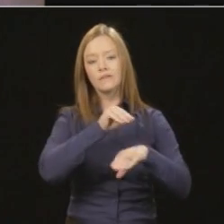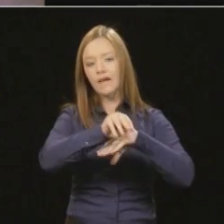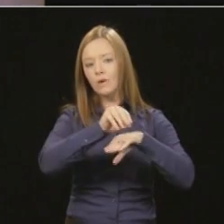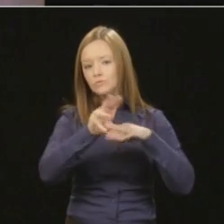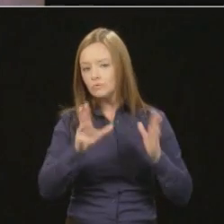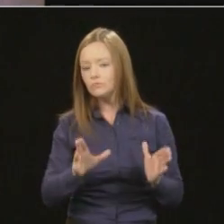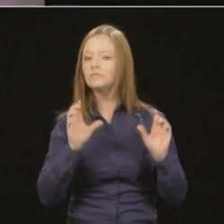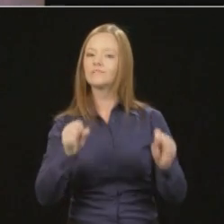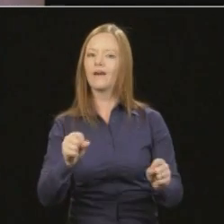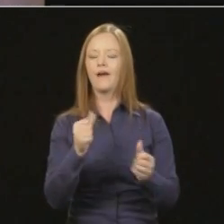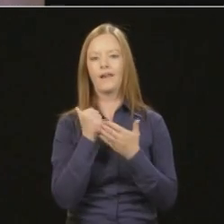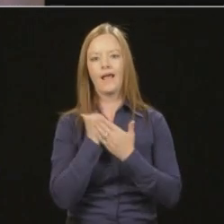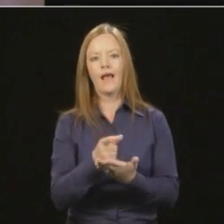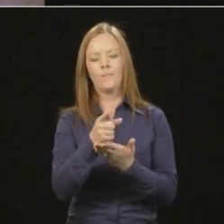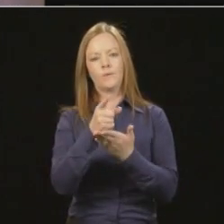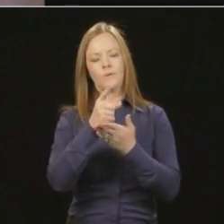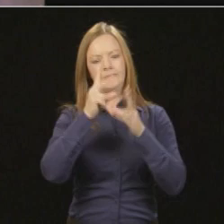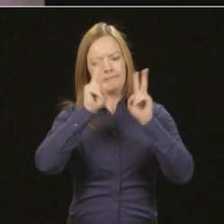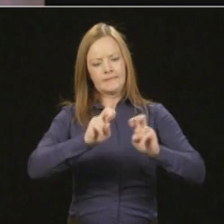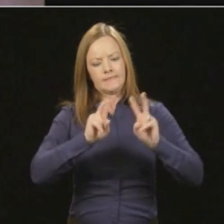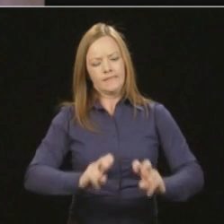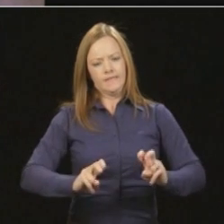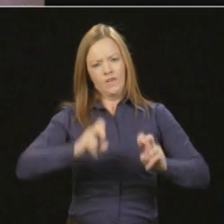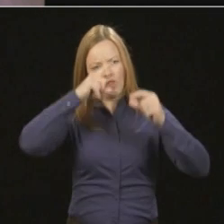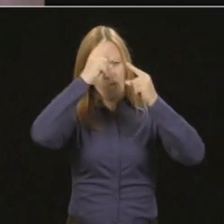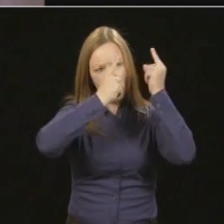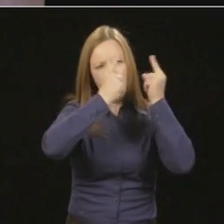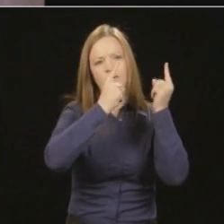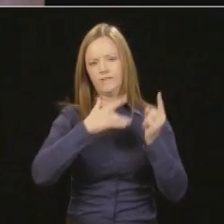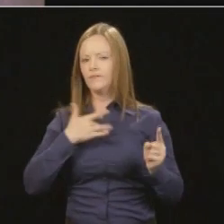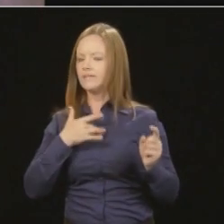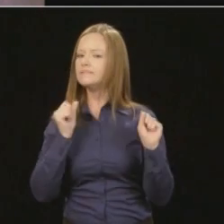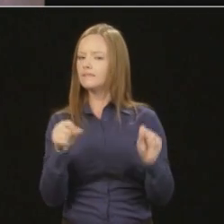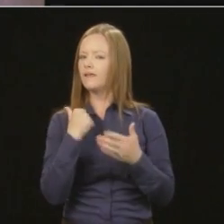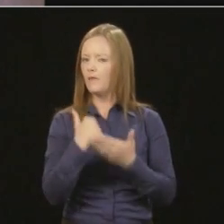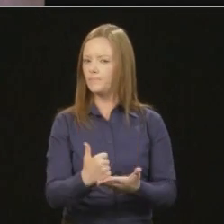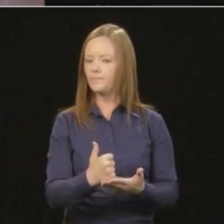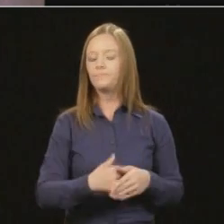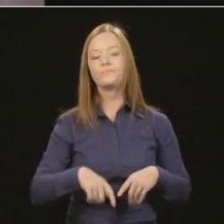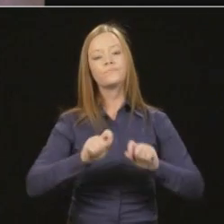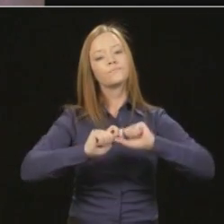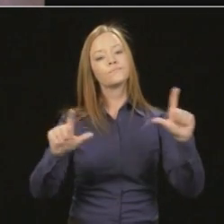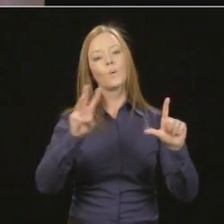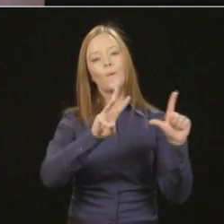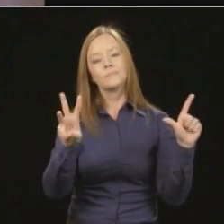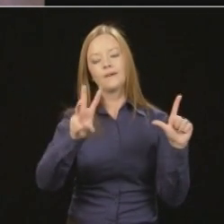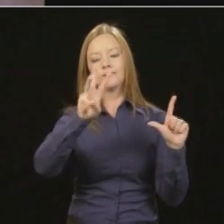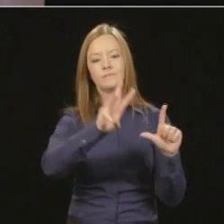help you manage your feelings and thoughts. Visit our website at